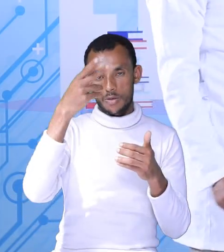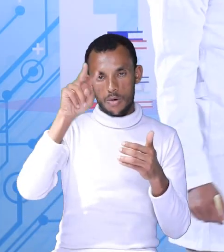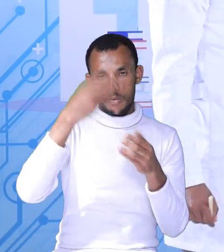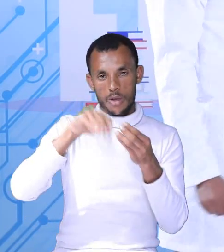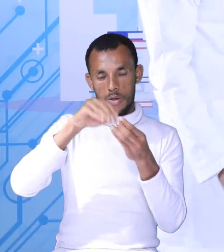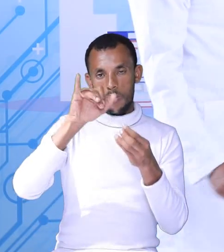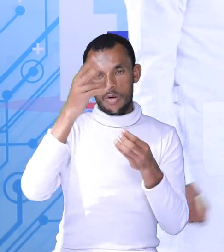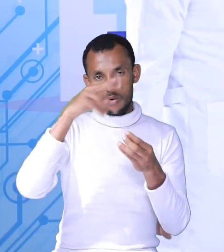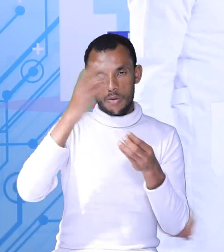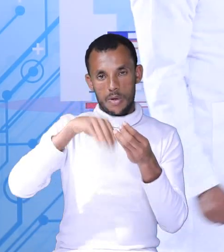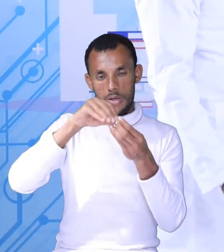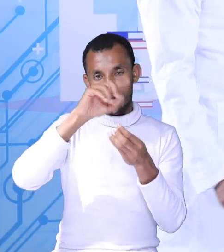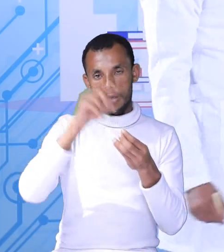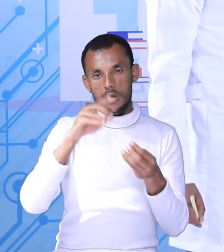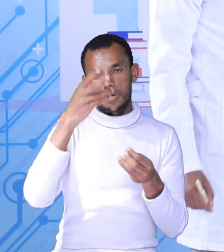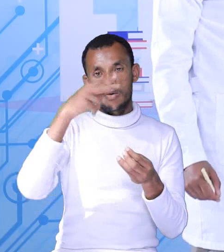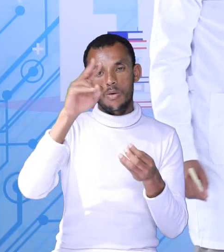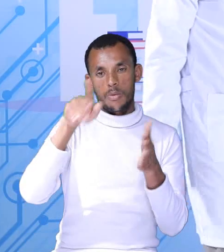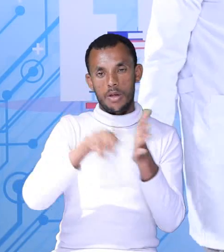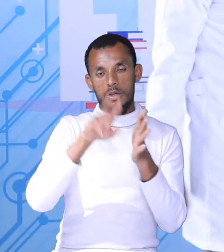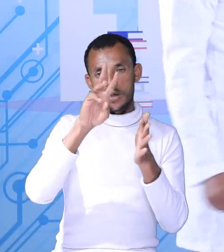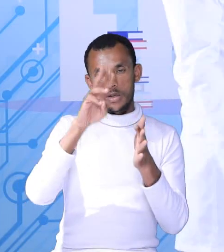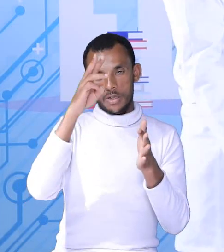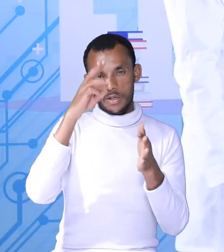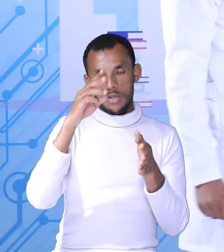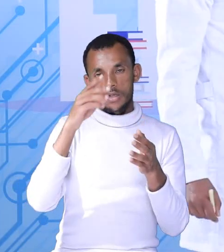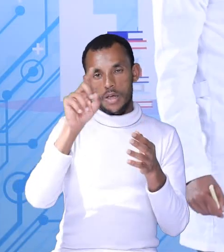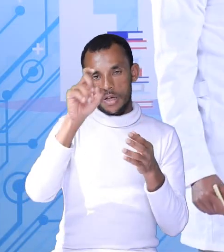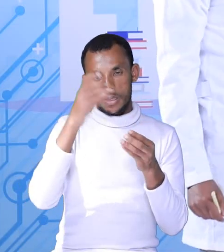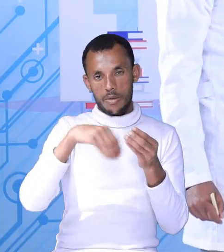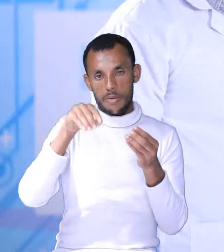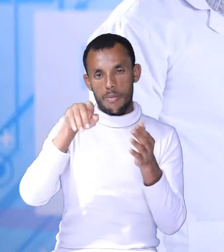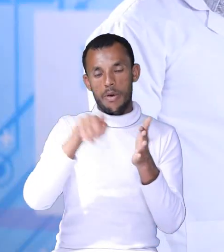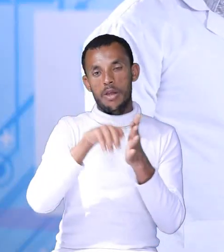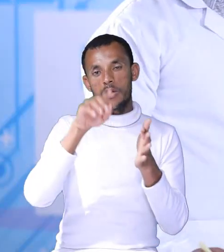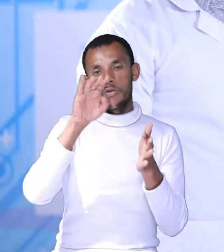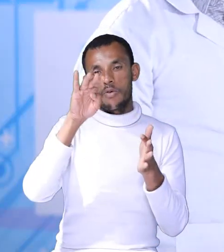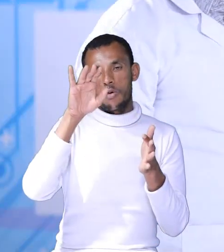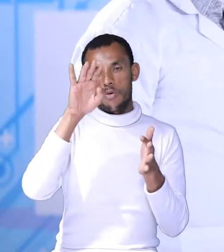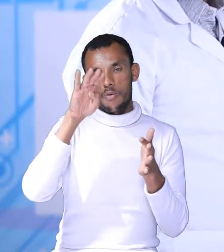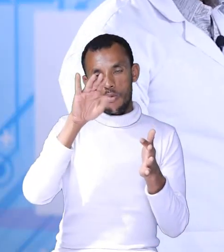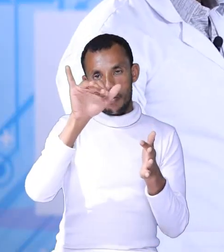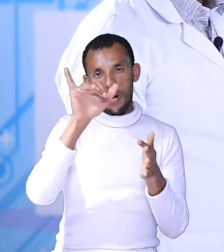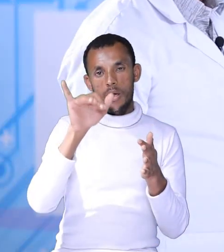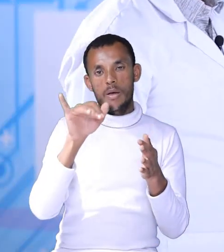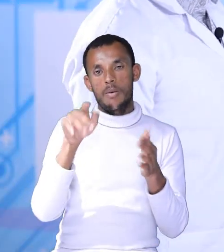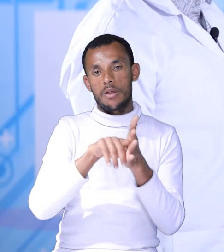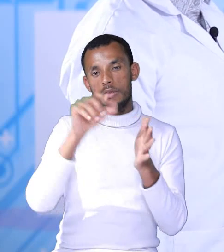squared plus z squared minus 6x minus 4y minus 10z is equal to negative 22.